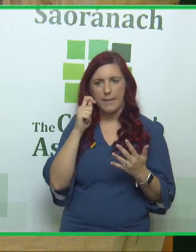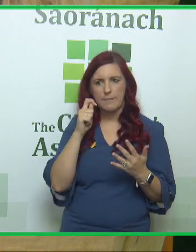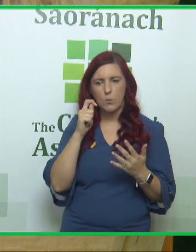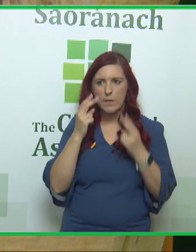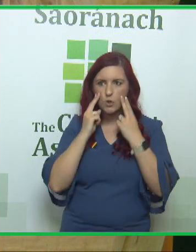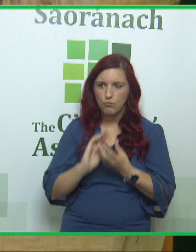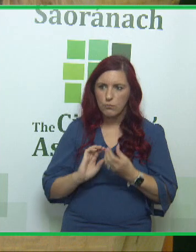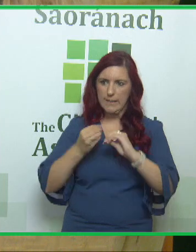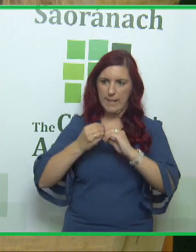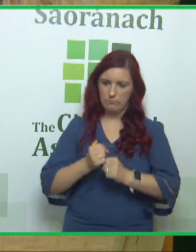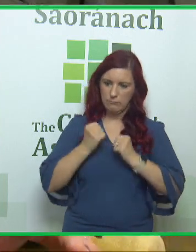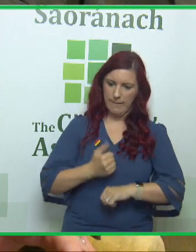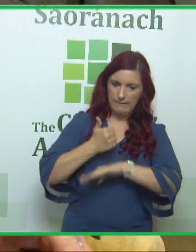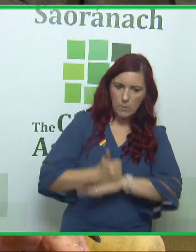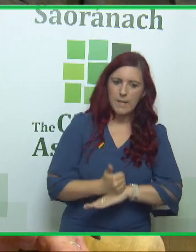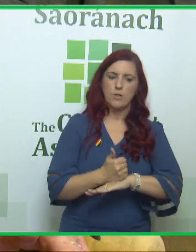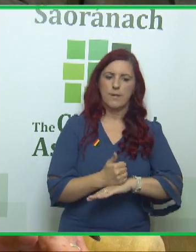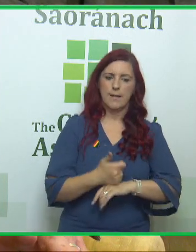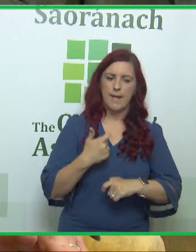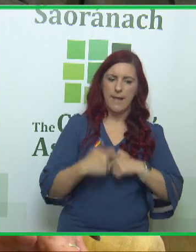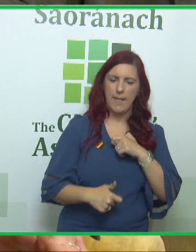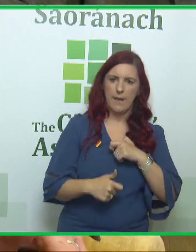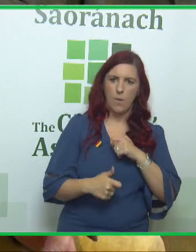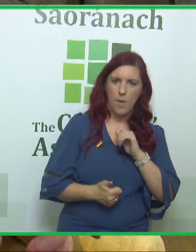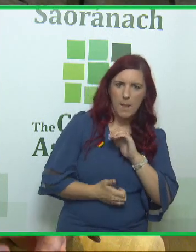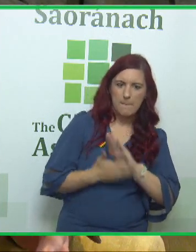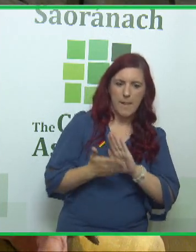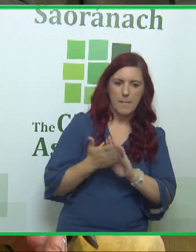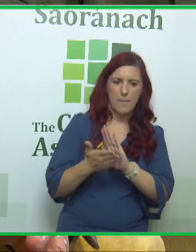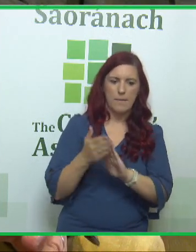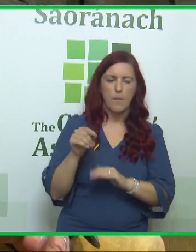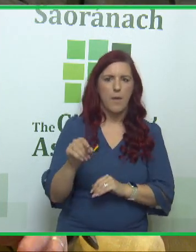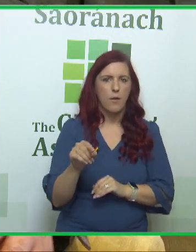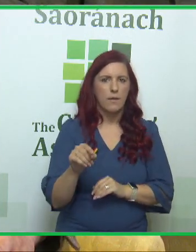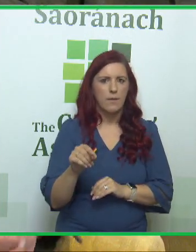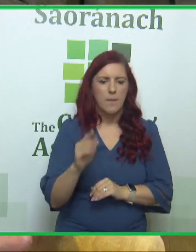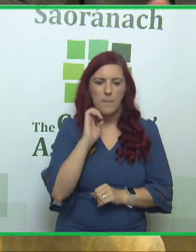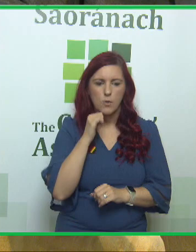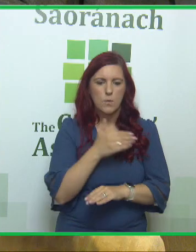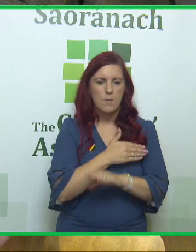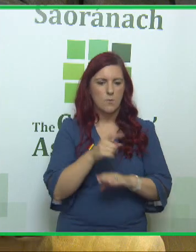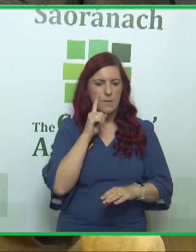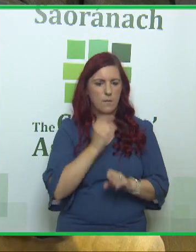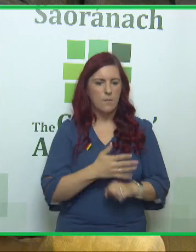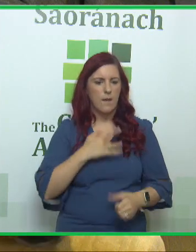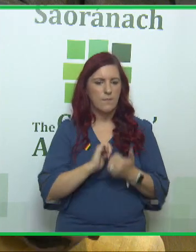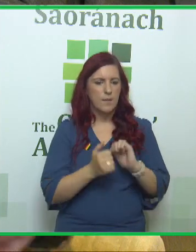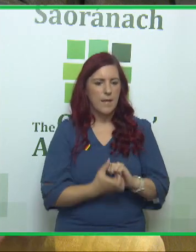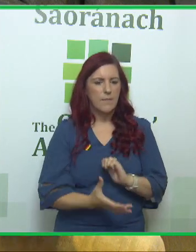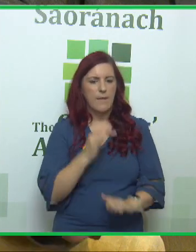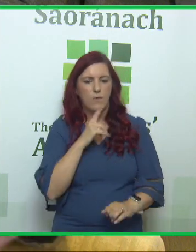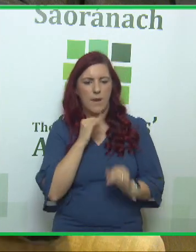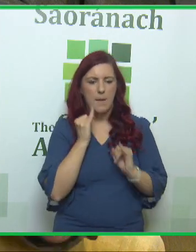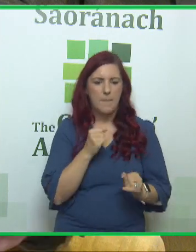there, it's like a measuring tape then. Yeah. You start seeing your life change and see it. Even when you hit a bad place or